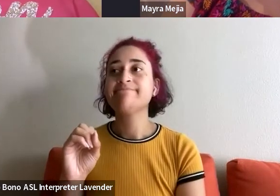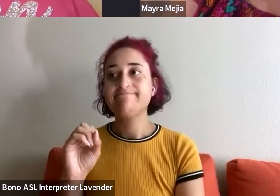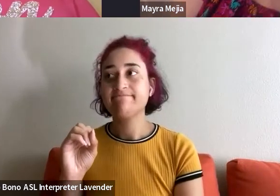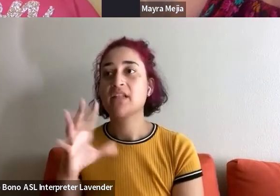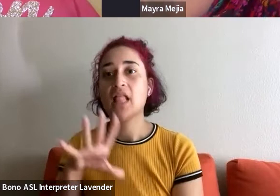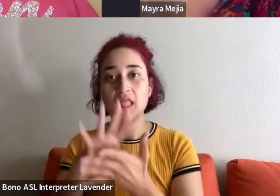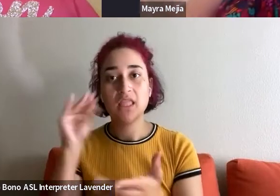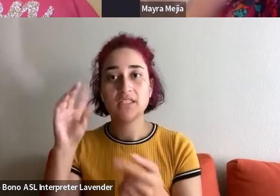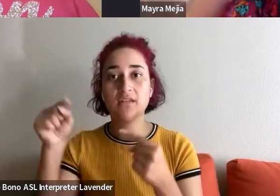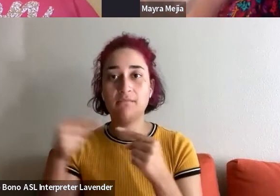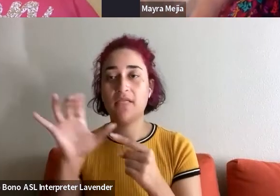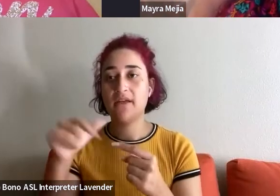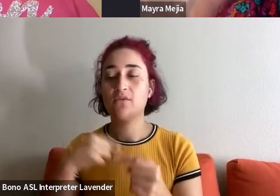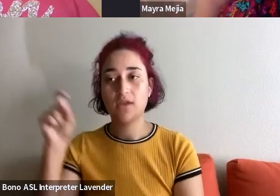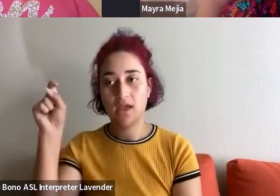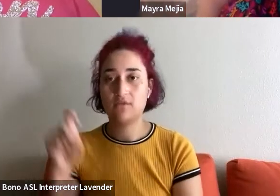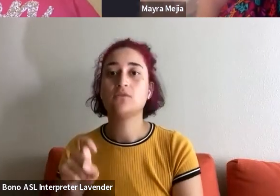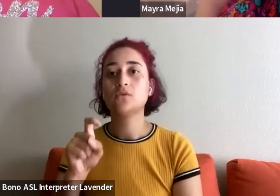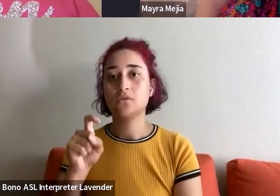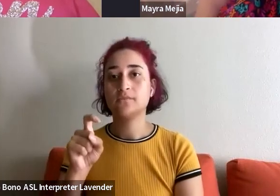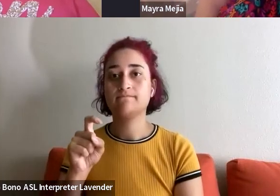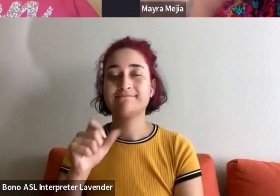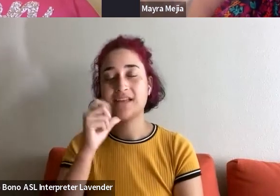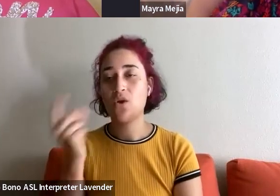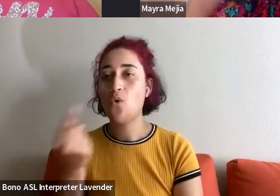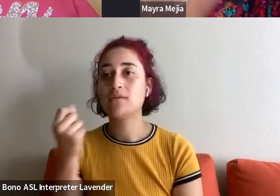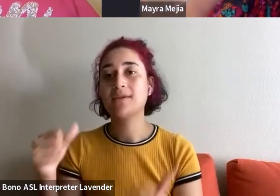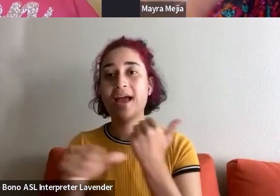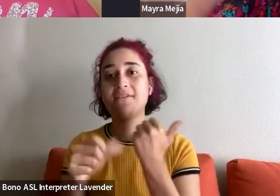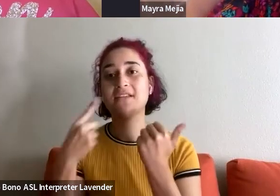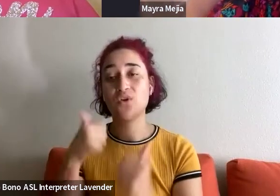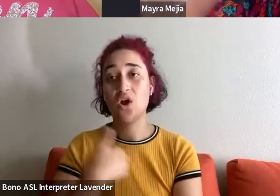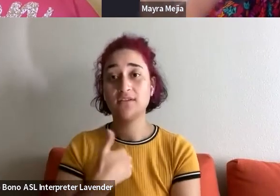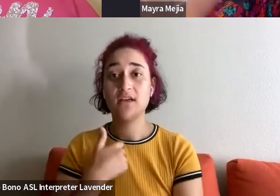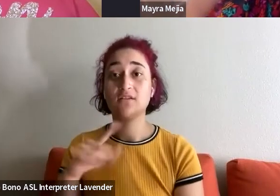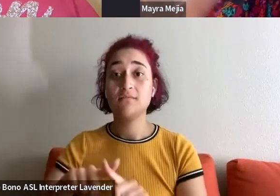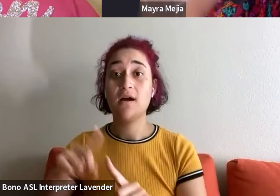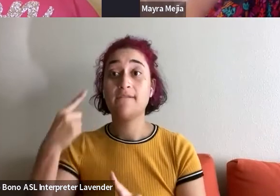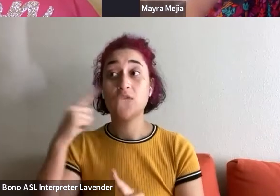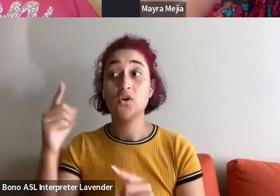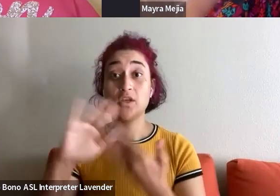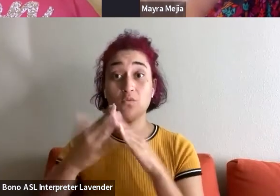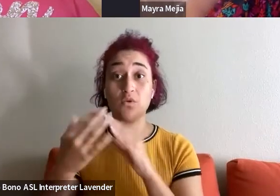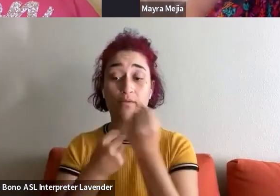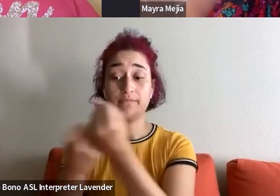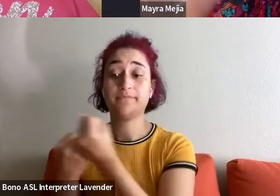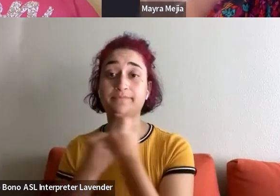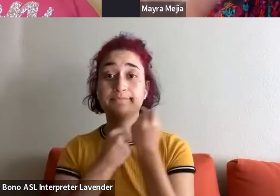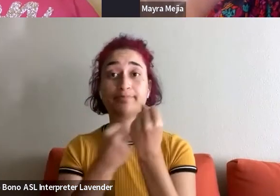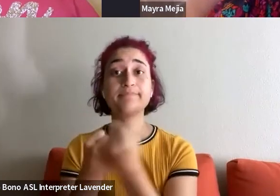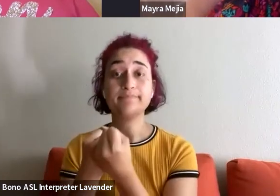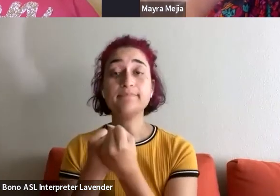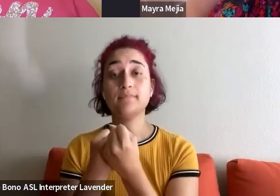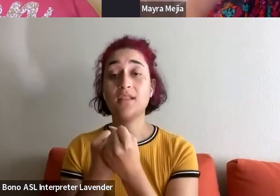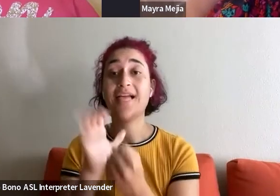that we have to not only be advocates for ourselves, but for each other. Absolutely. And that's how